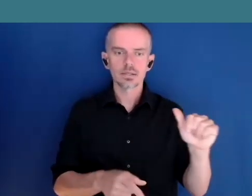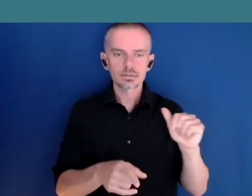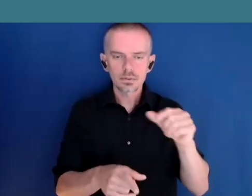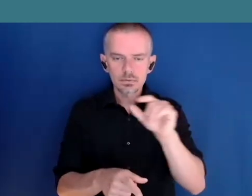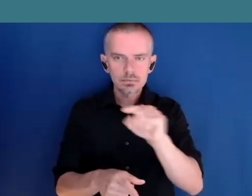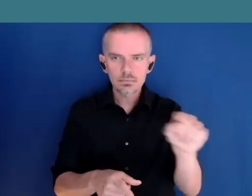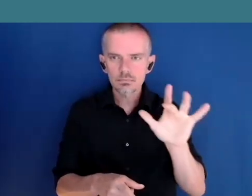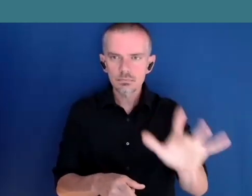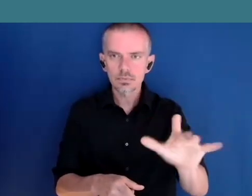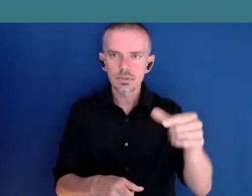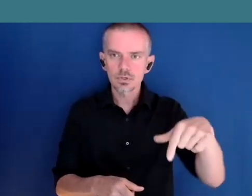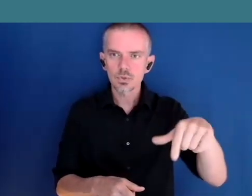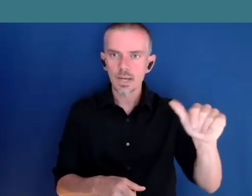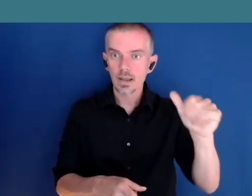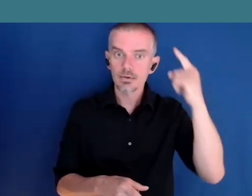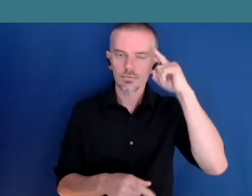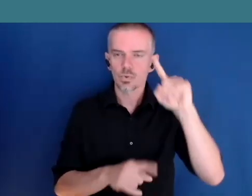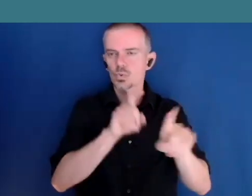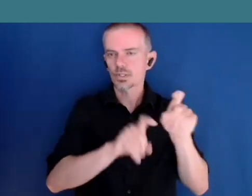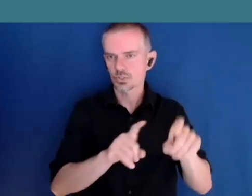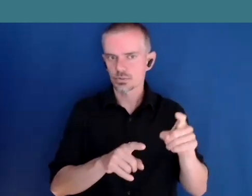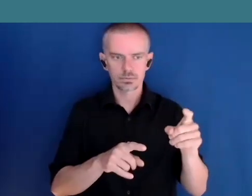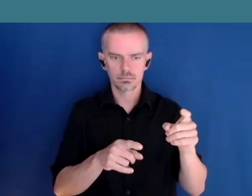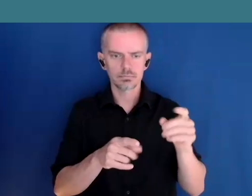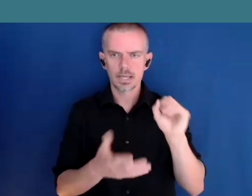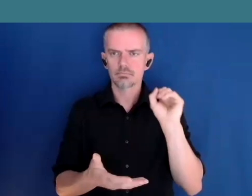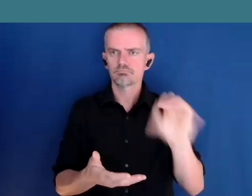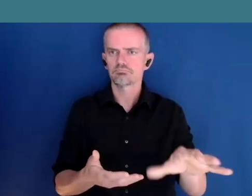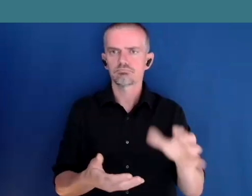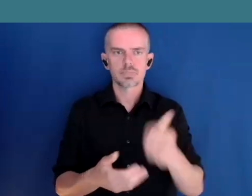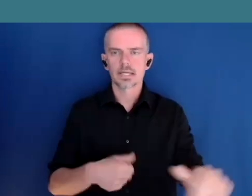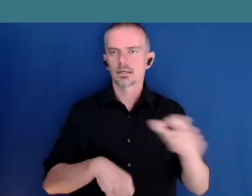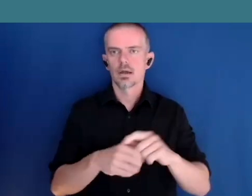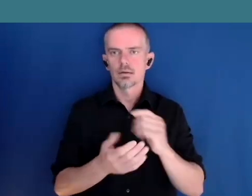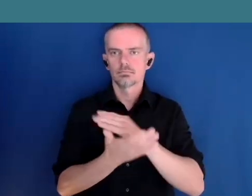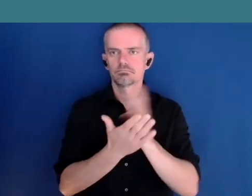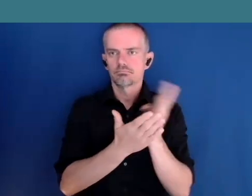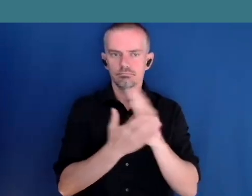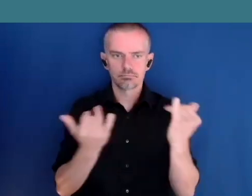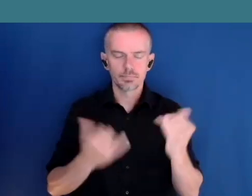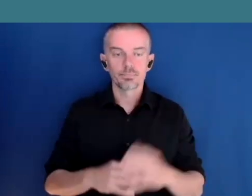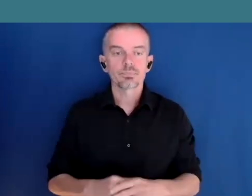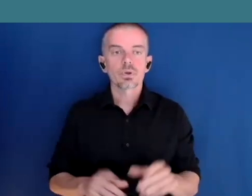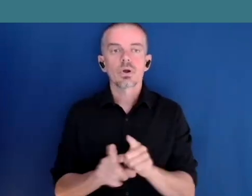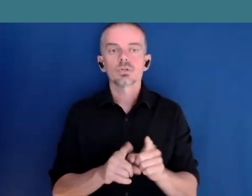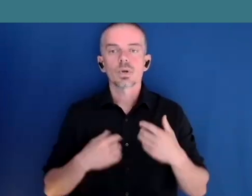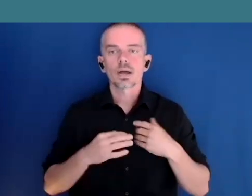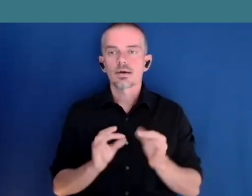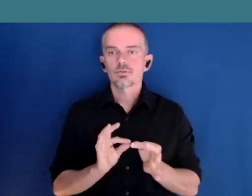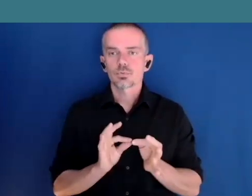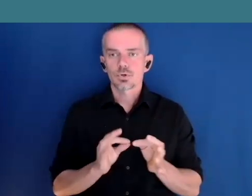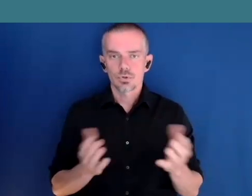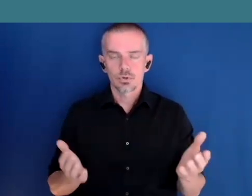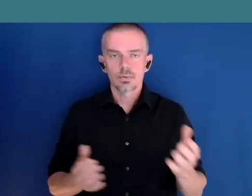in questions for our panelists at any point throughout our discussion today. We also have interpretation,